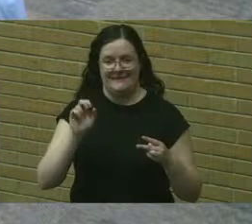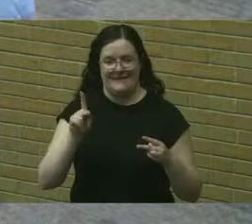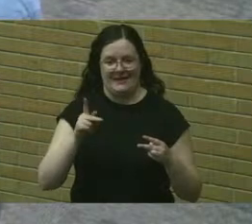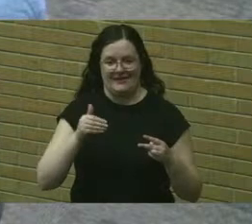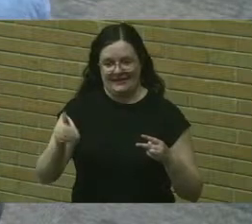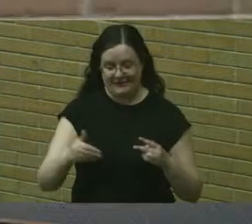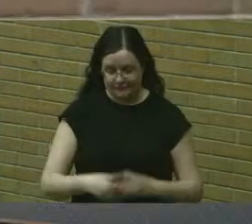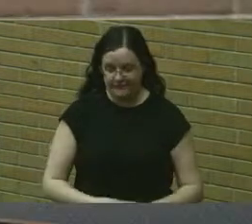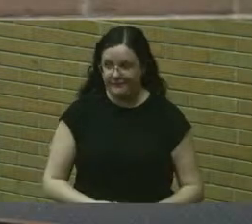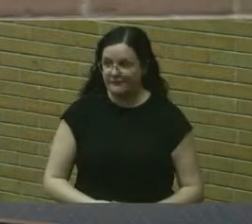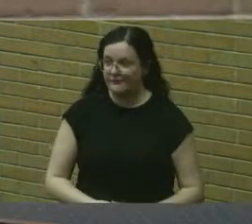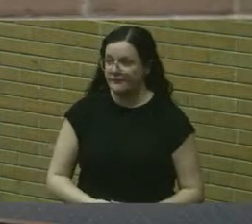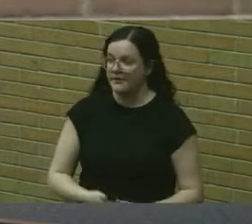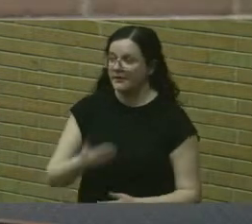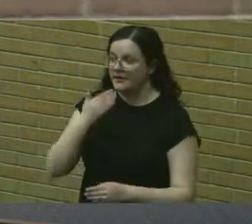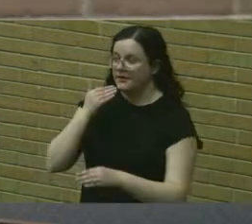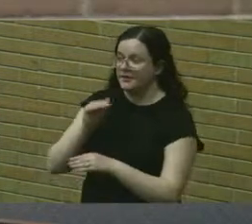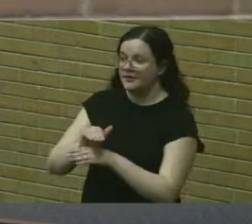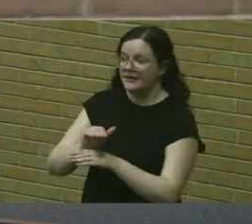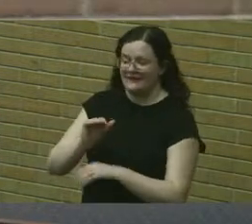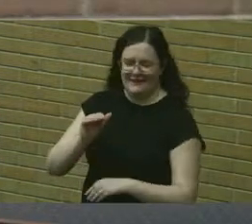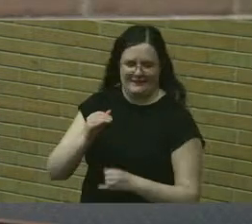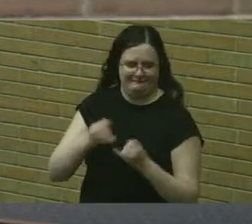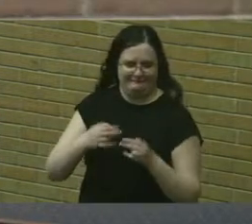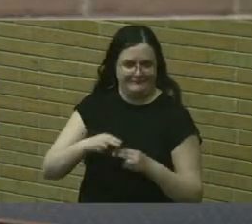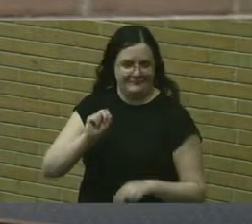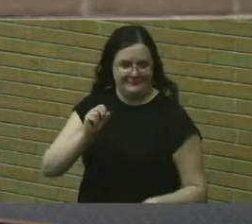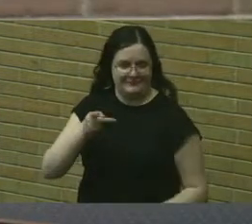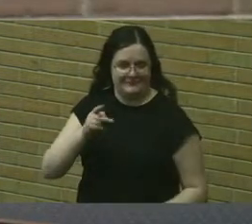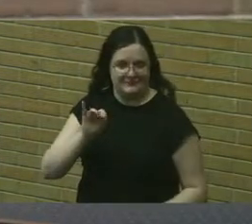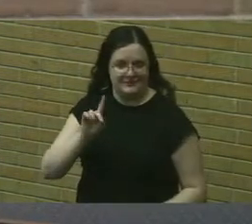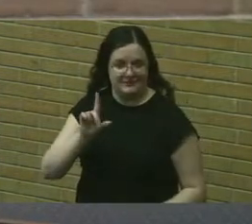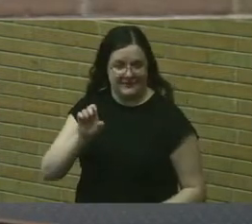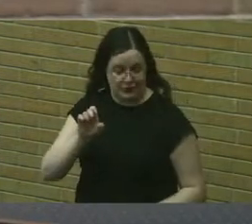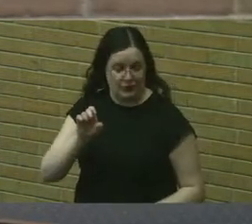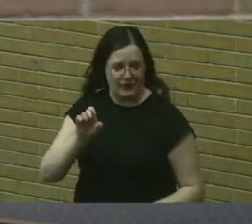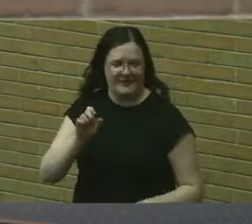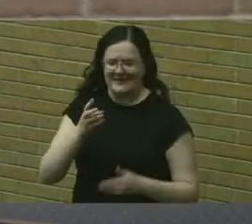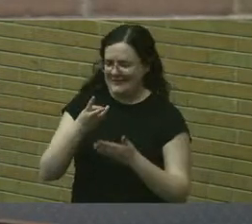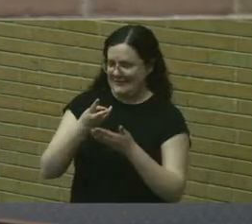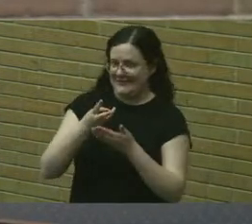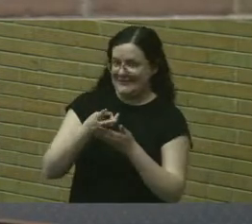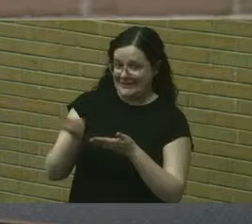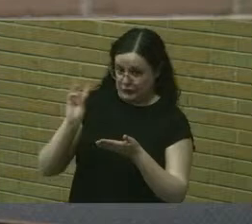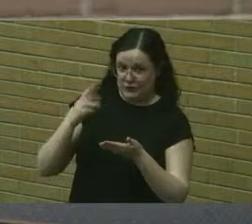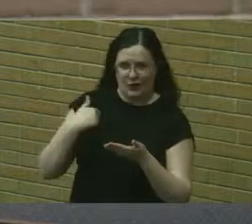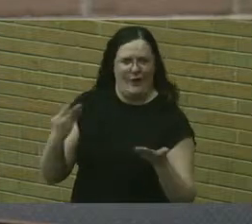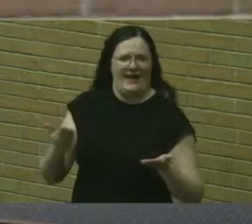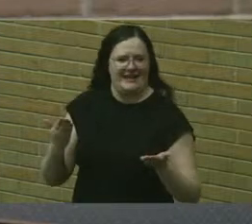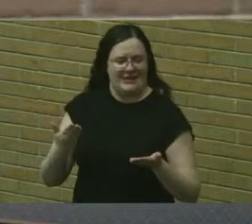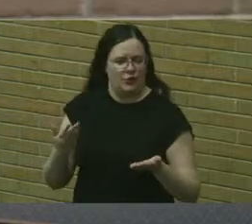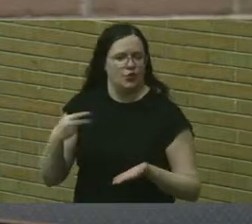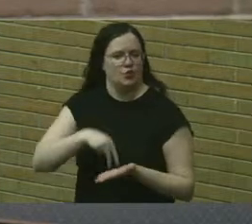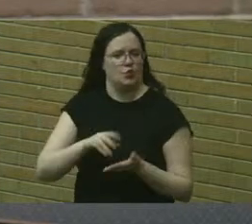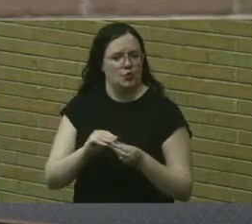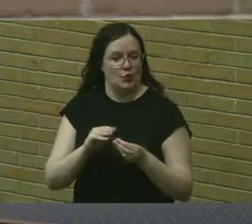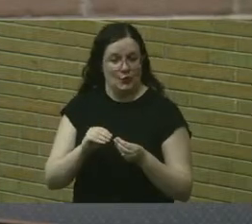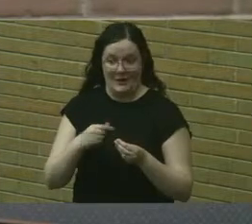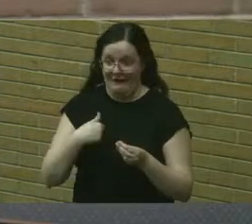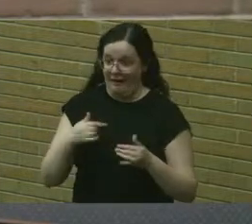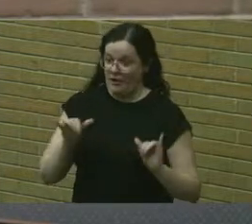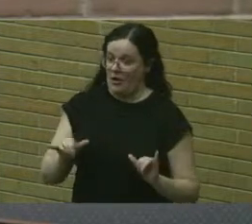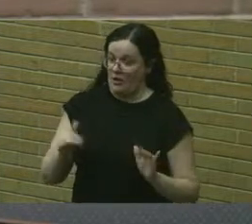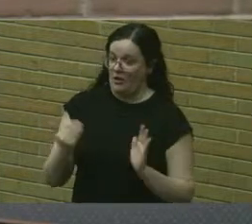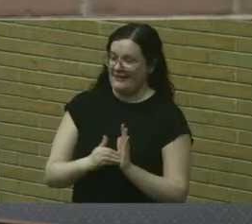Good evening. Oded Spindle, Ashley Drive. 6 weeks ago, I stood here and spoke to you, so I'm not going to repeat what I said, but at the end